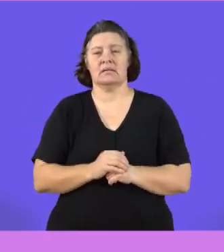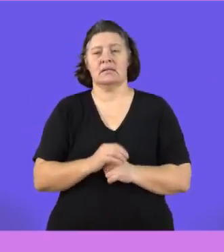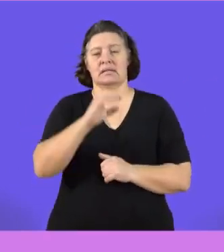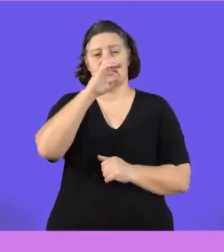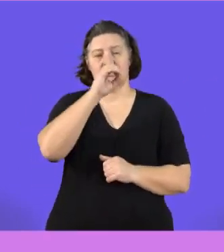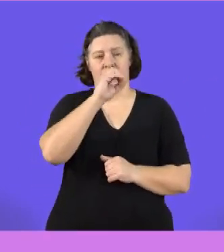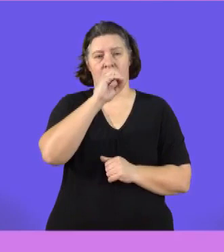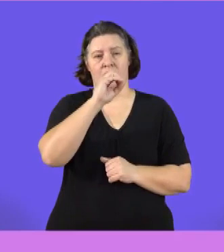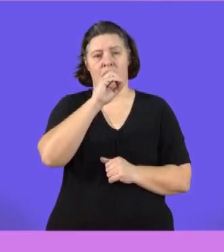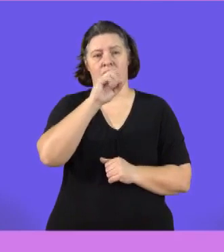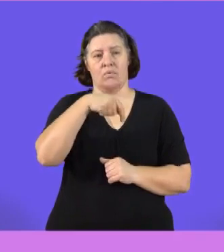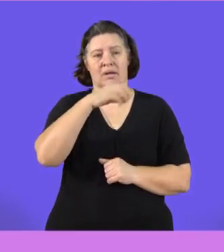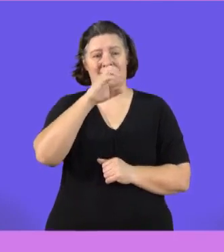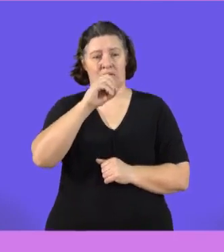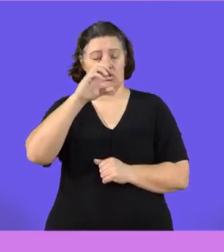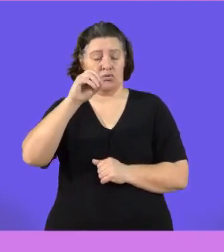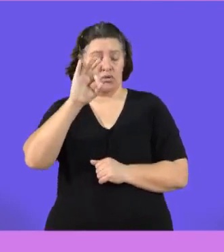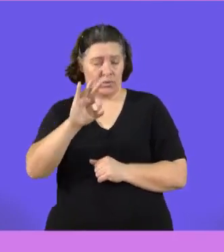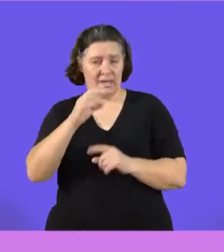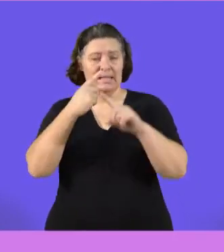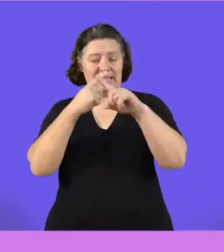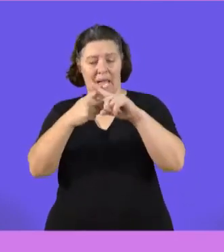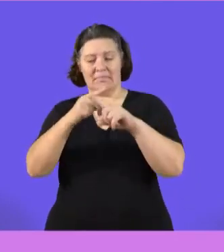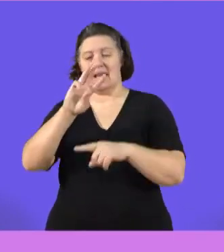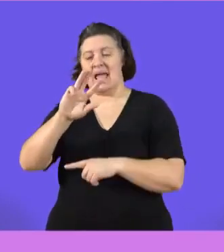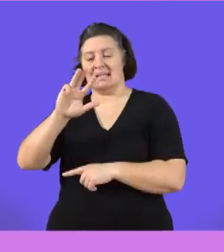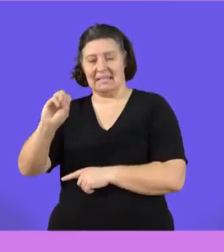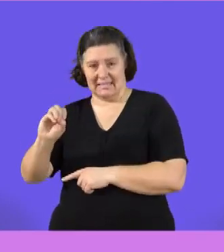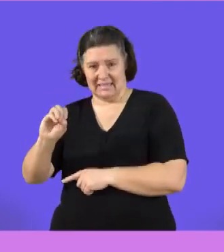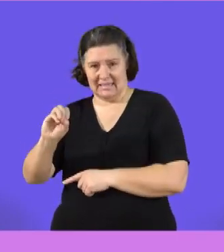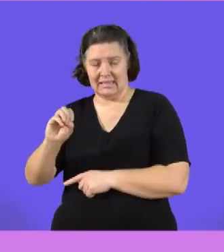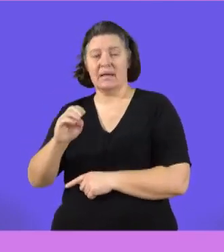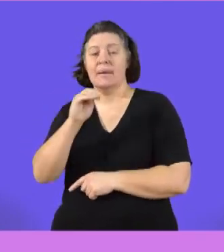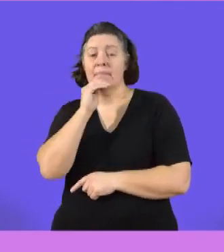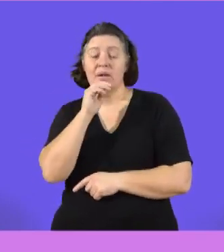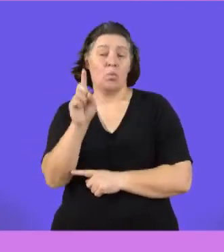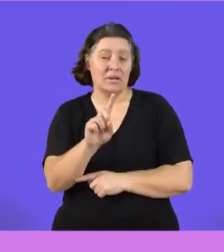0.003 multiplied by 90. So that will give me